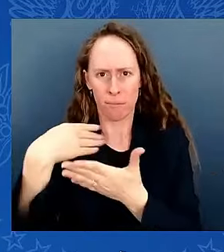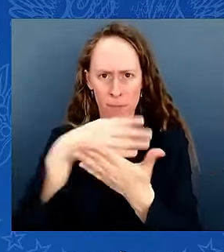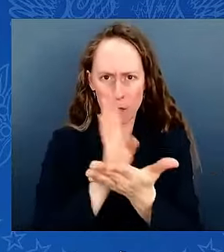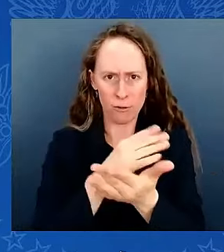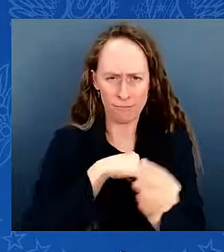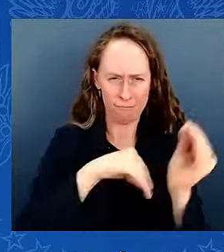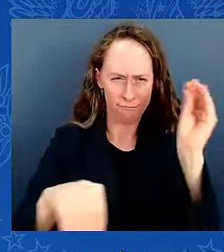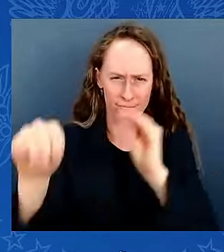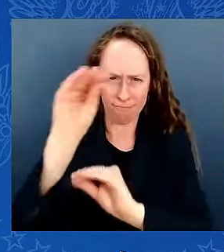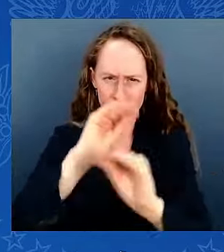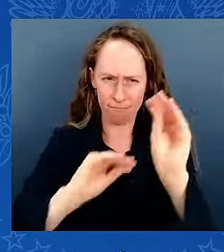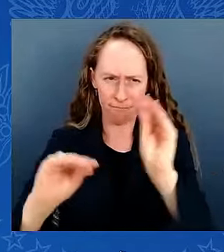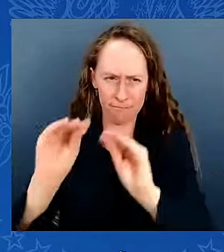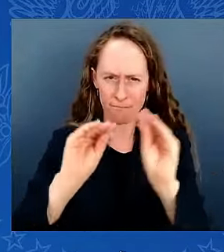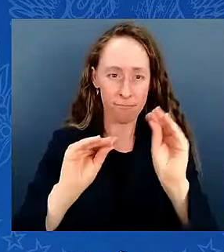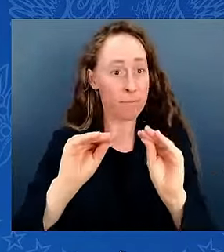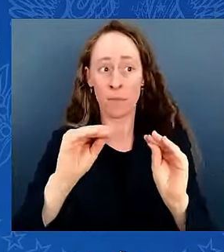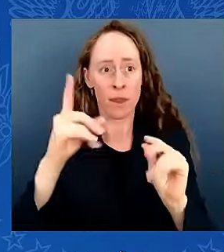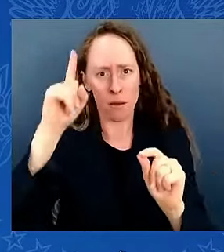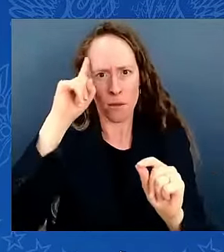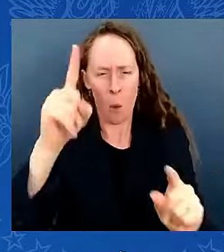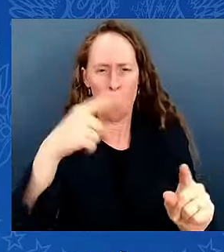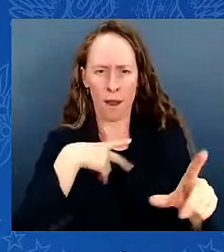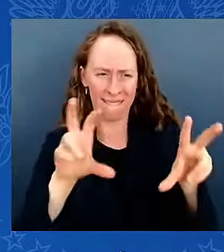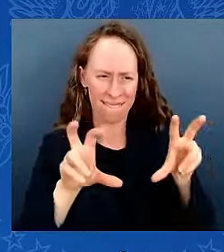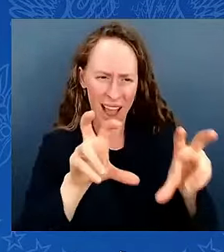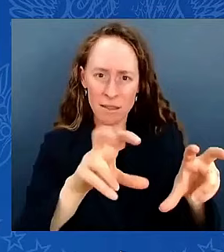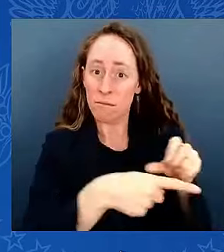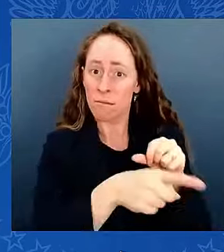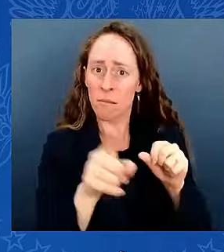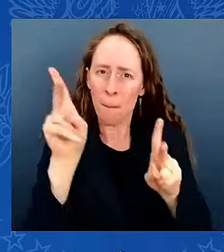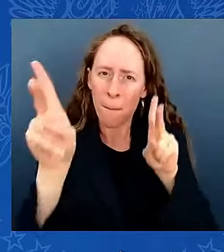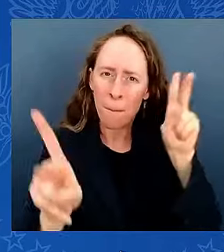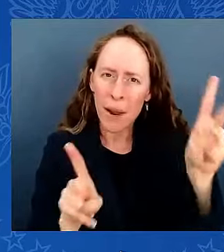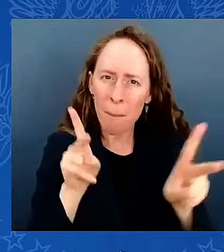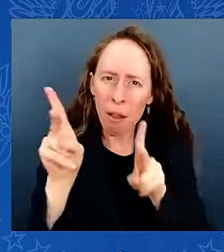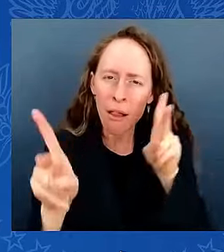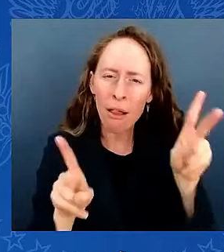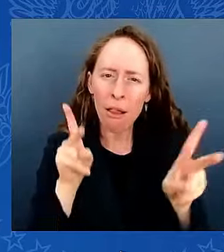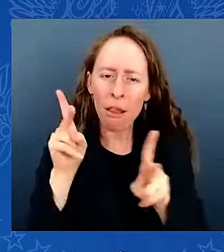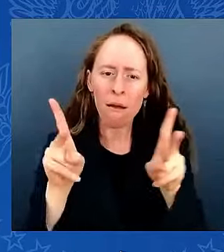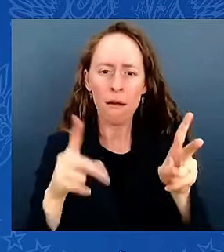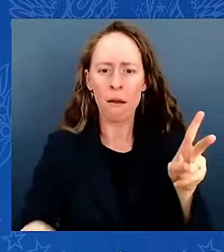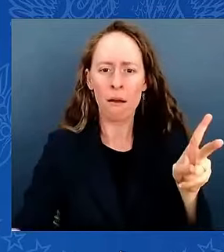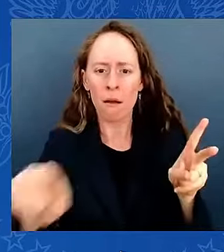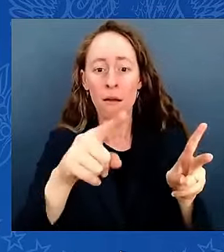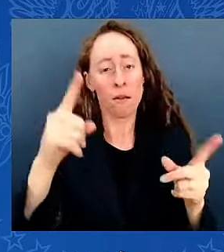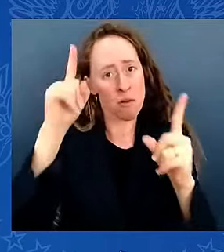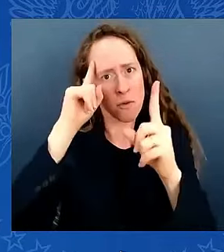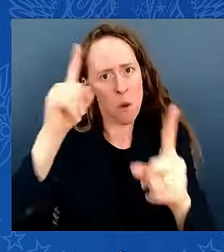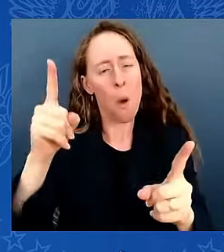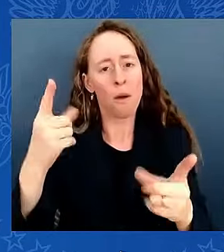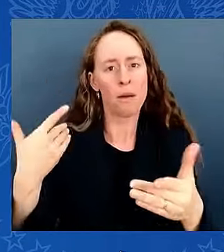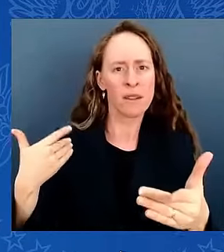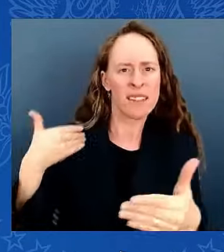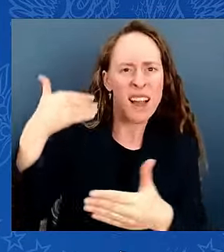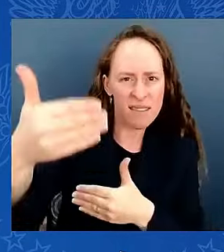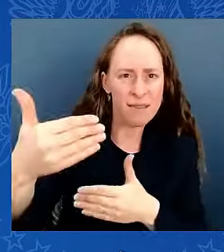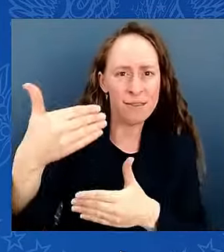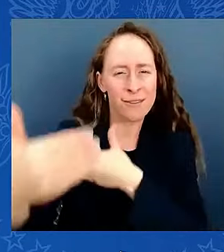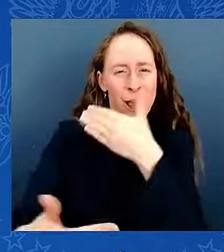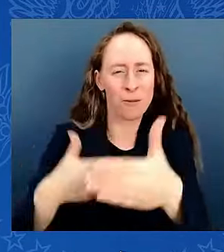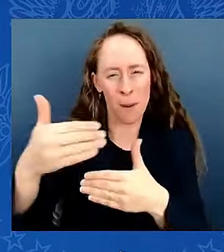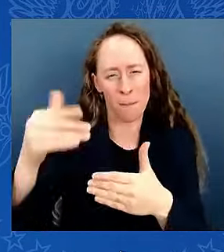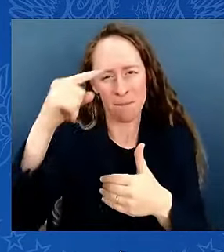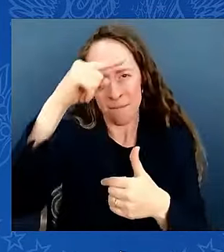next generation of Black excellence. I oversee a $7 trillion budget. Thank you for trusting me.